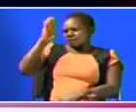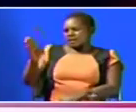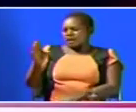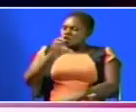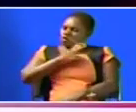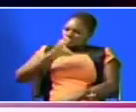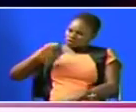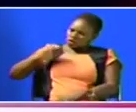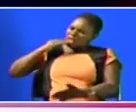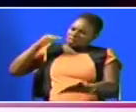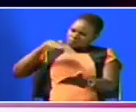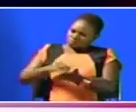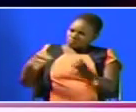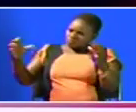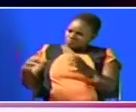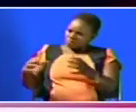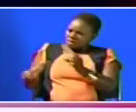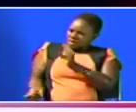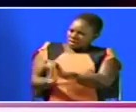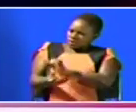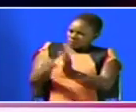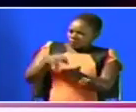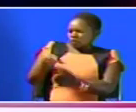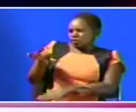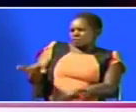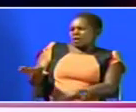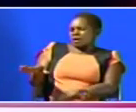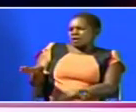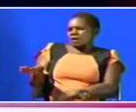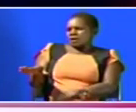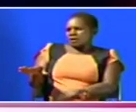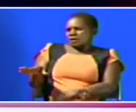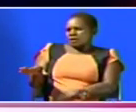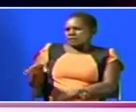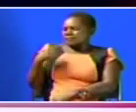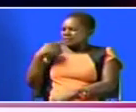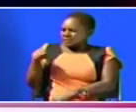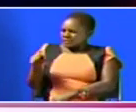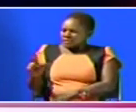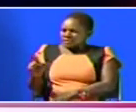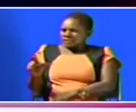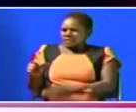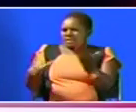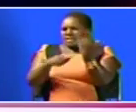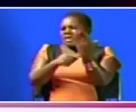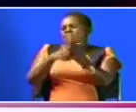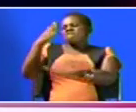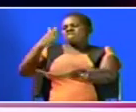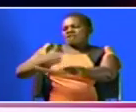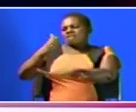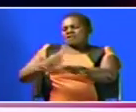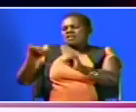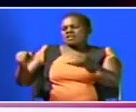now written to the party to clarify on their position after the faction led by Tuju sent a statement terming the list of aspirants as fake